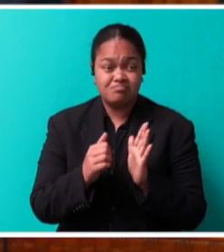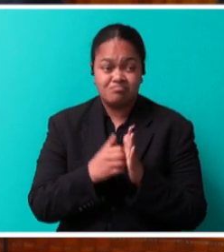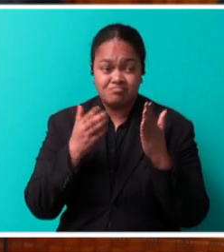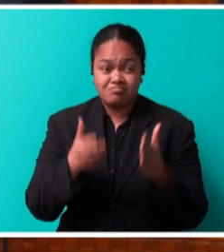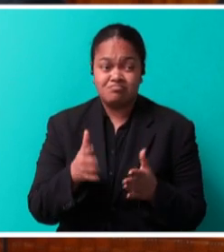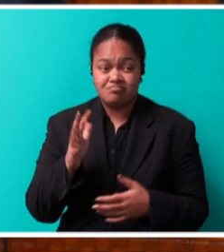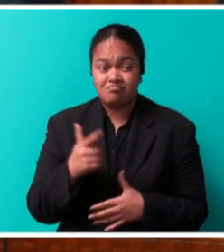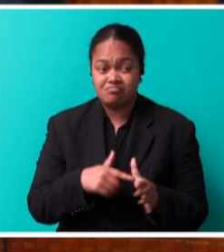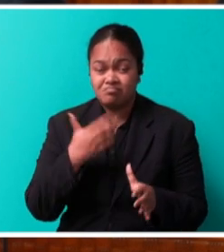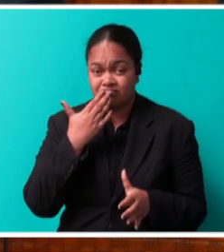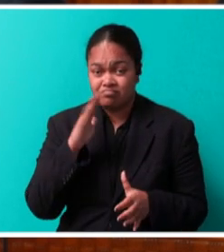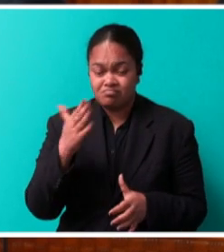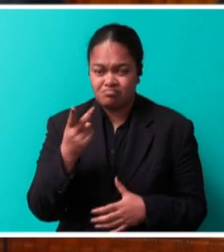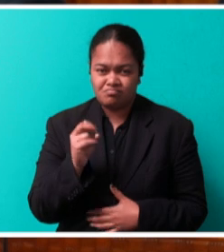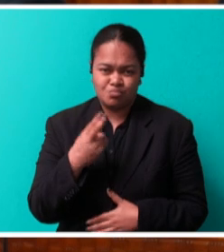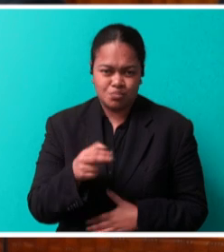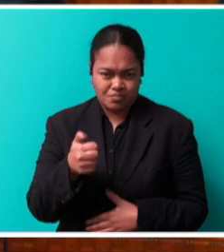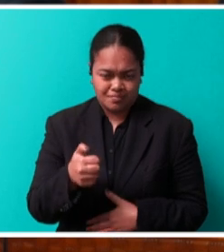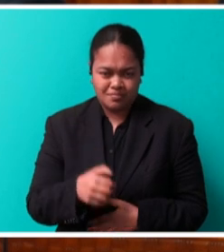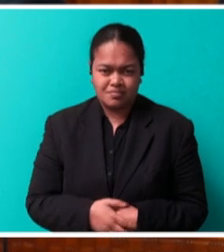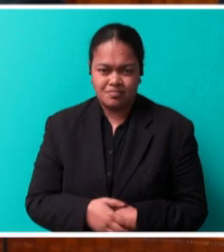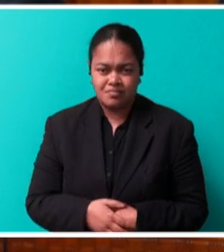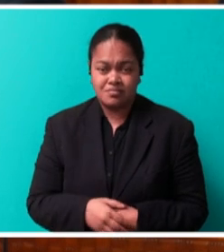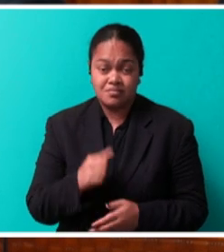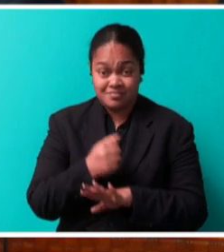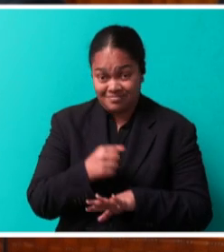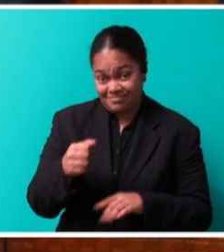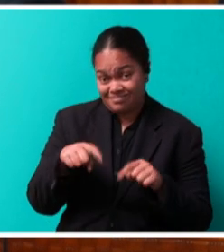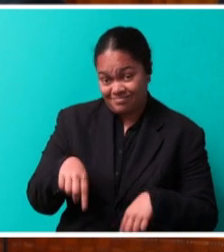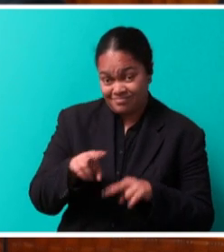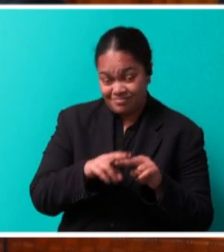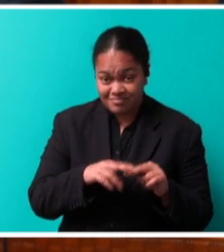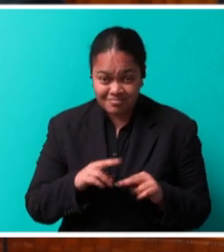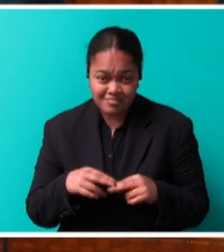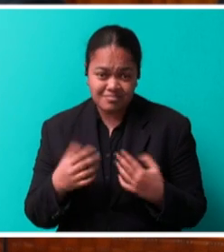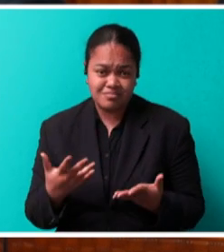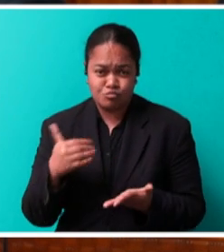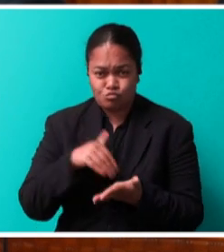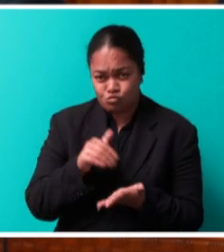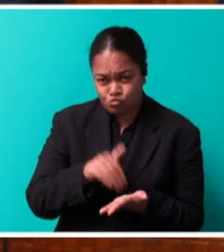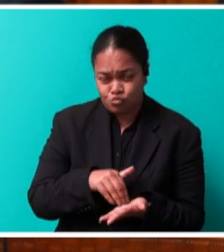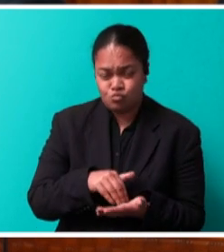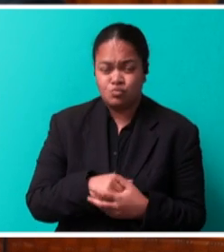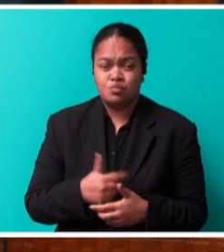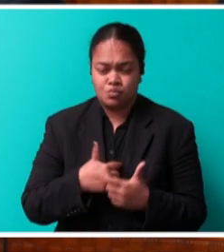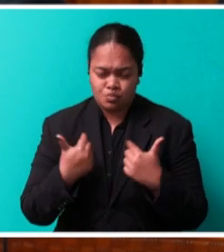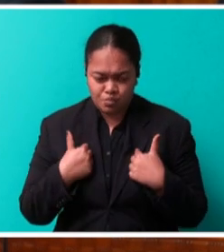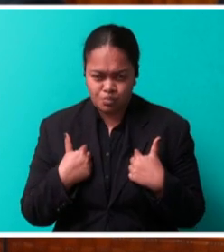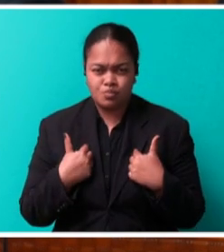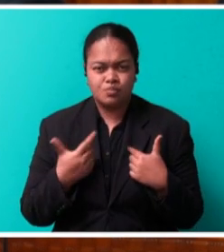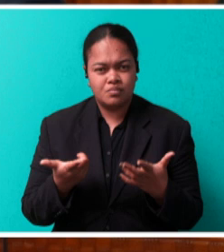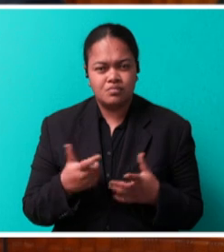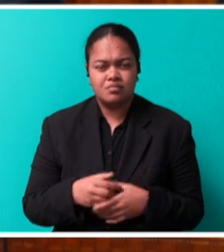August 2026. In terms of Government of Fiji pre-project contributions, the